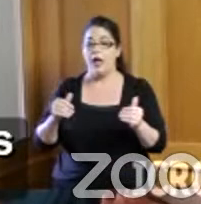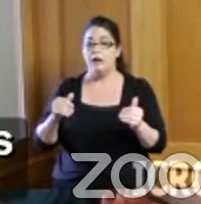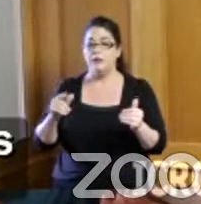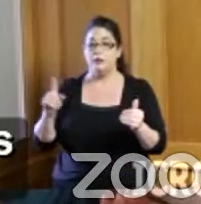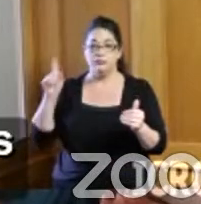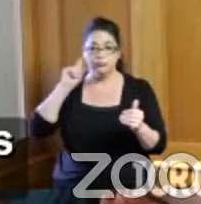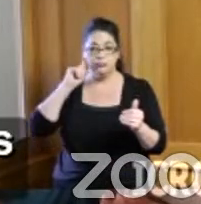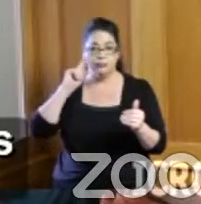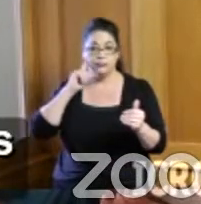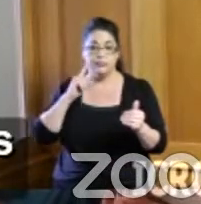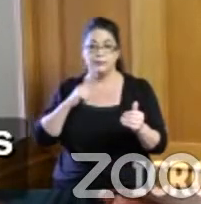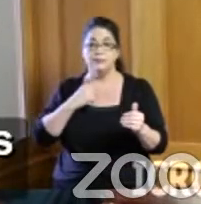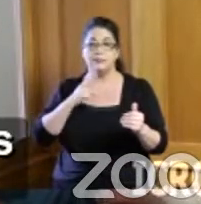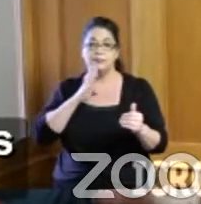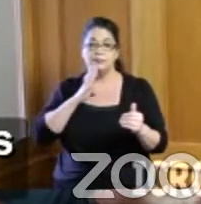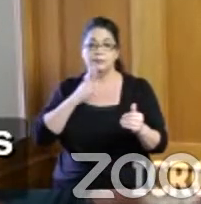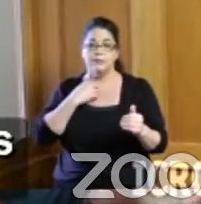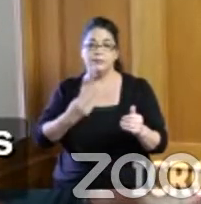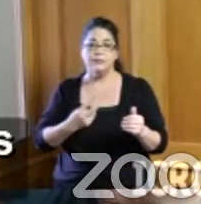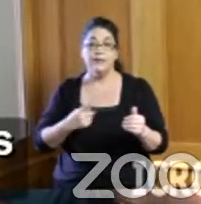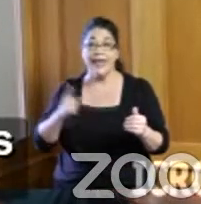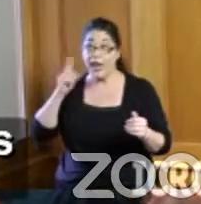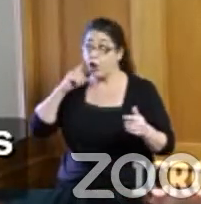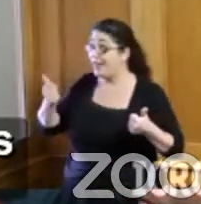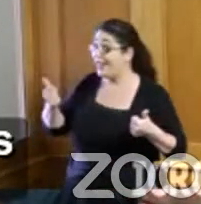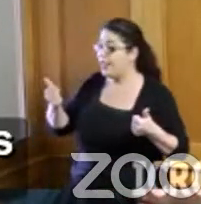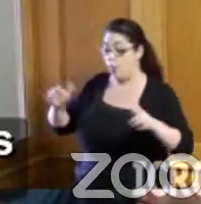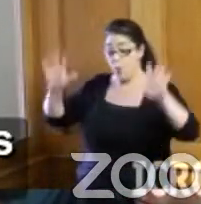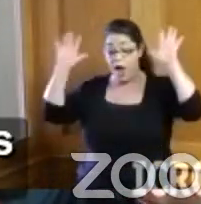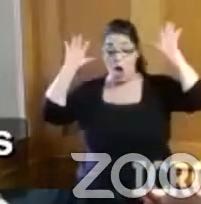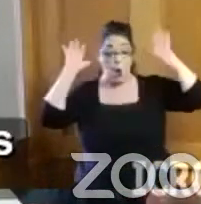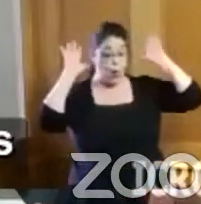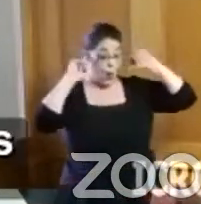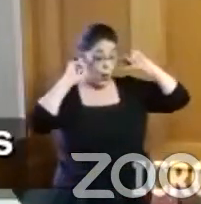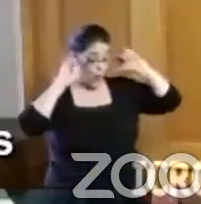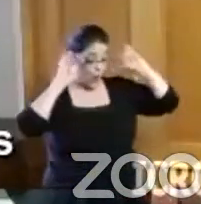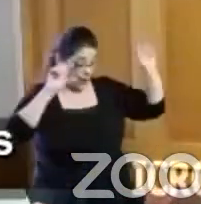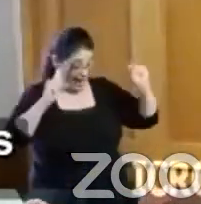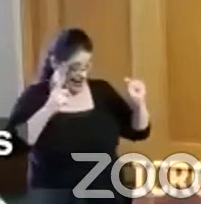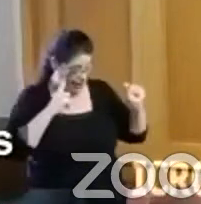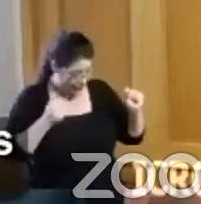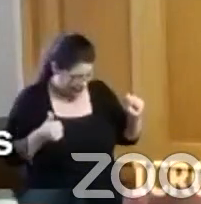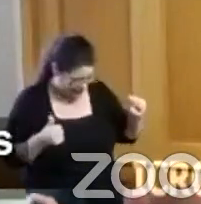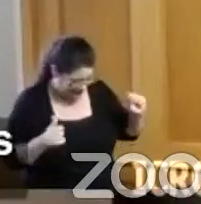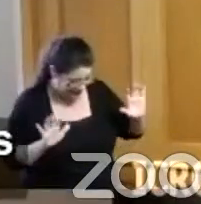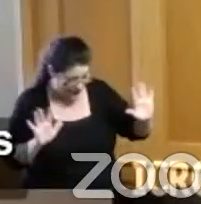our Nick. Yeah, can you hear me? Yes.